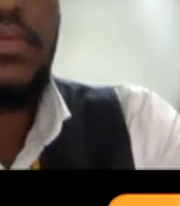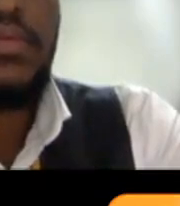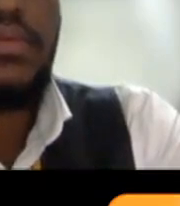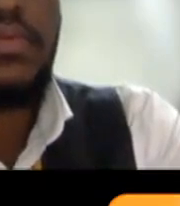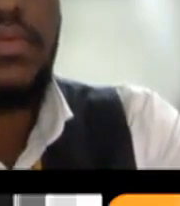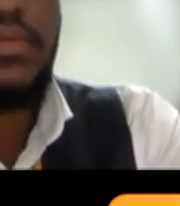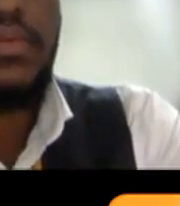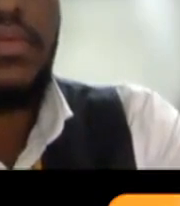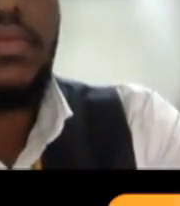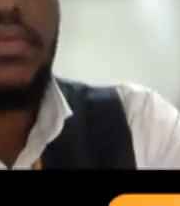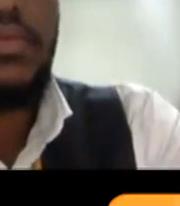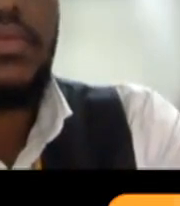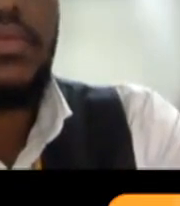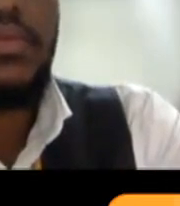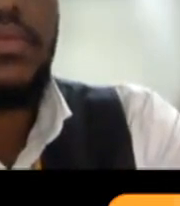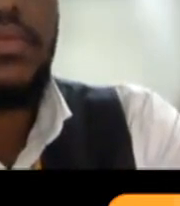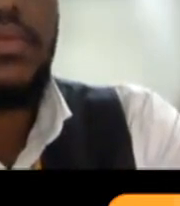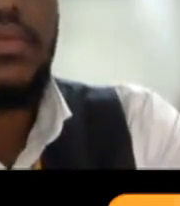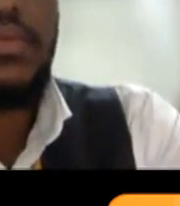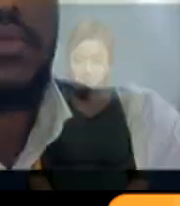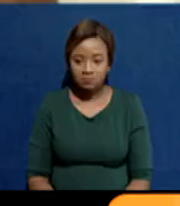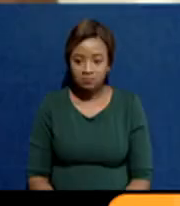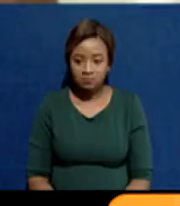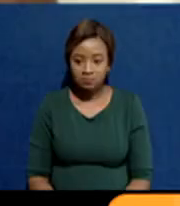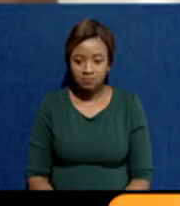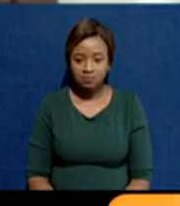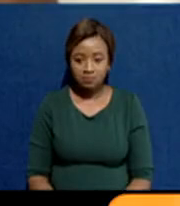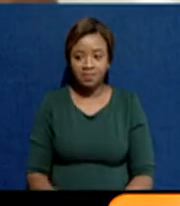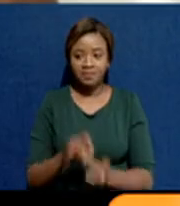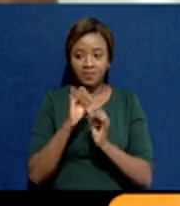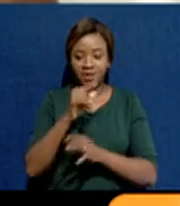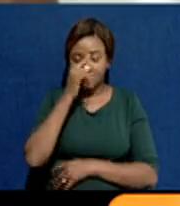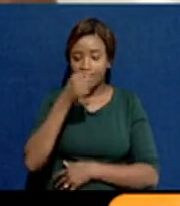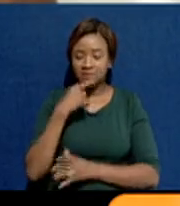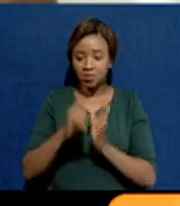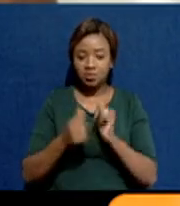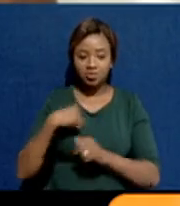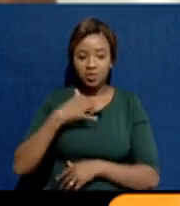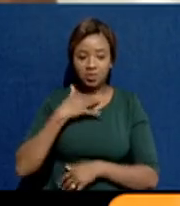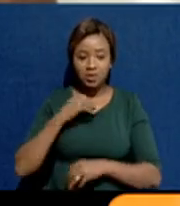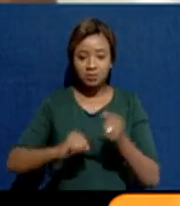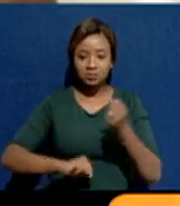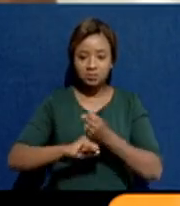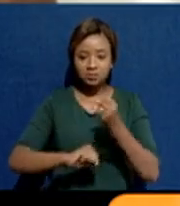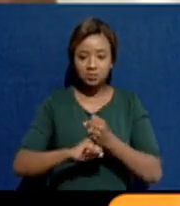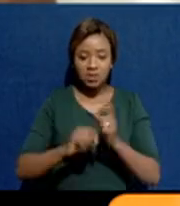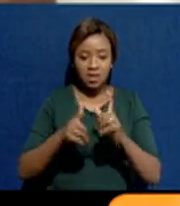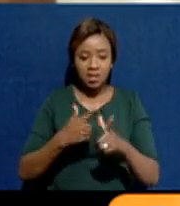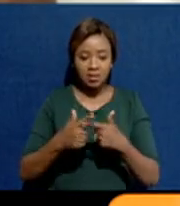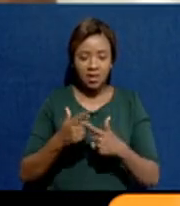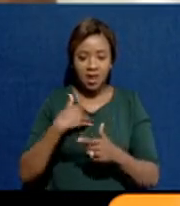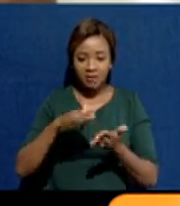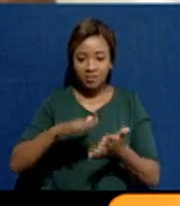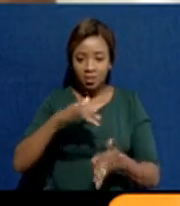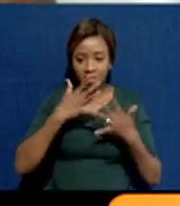if you're going to put this infrastructure, we need a cut. We're going to go in, we'll provide this to you and this and that. And then the players